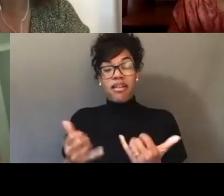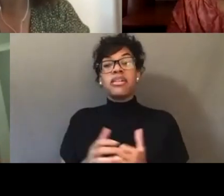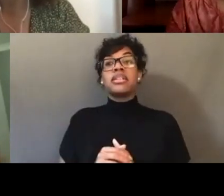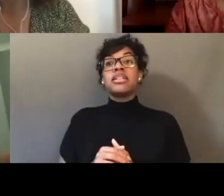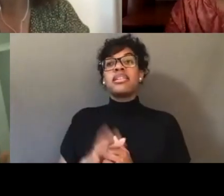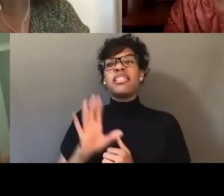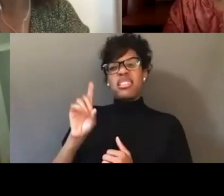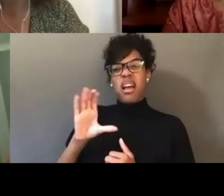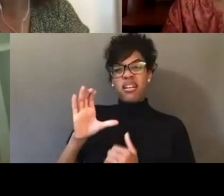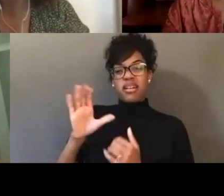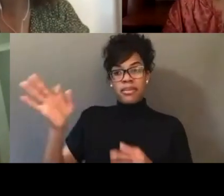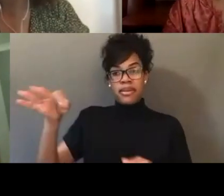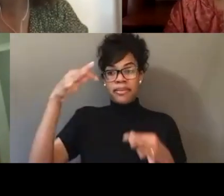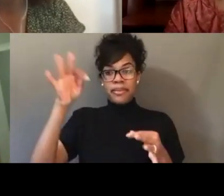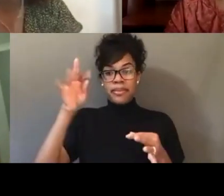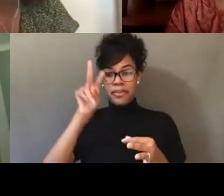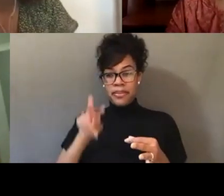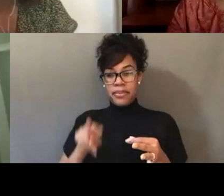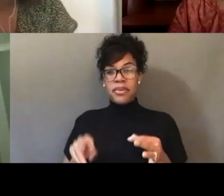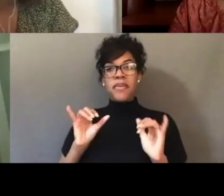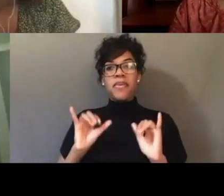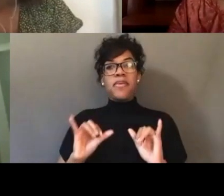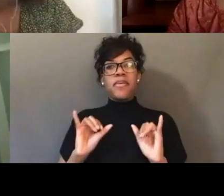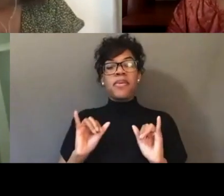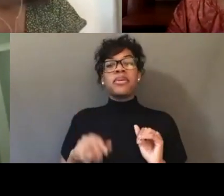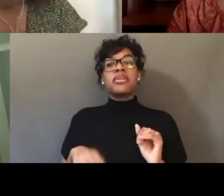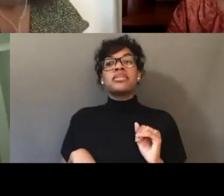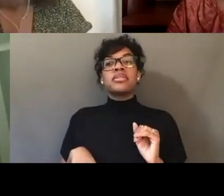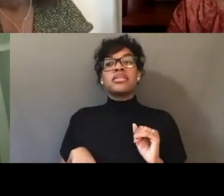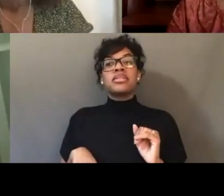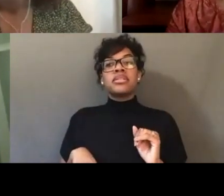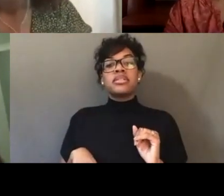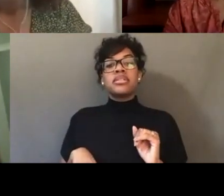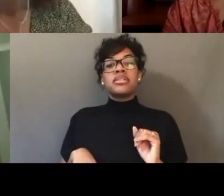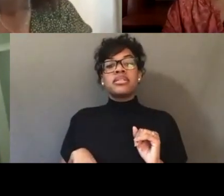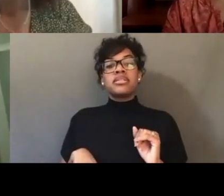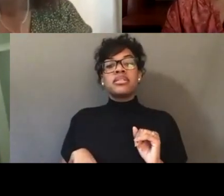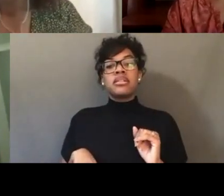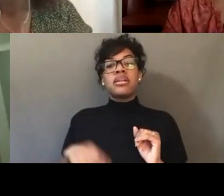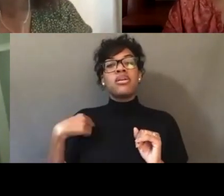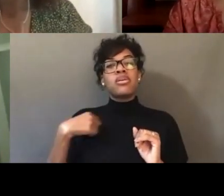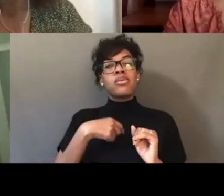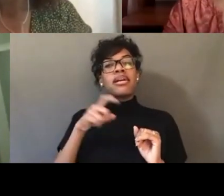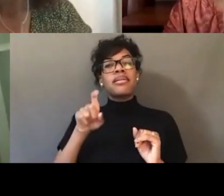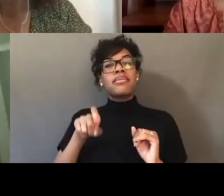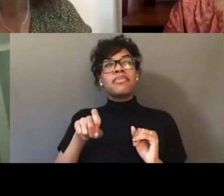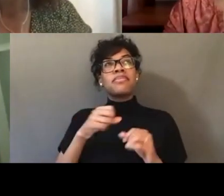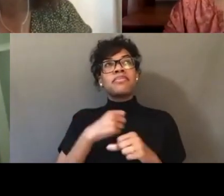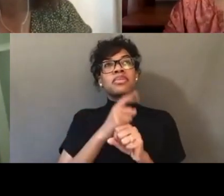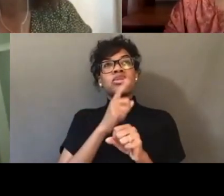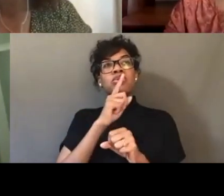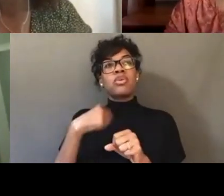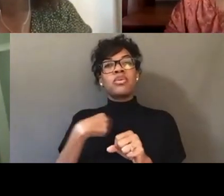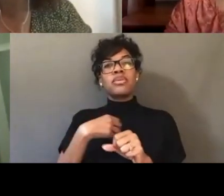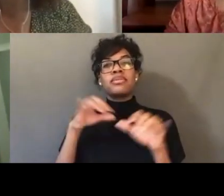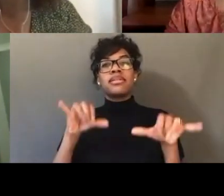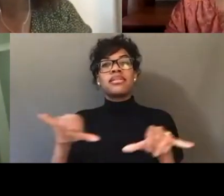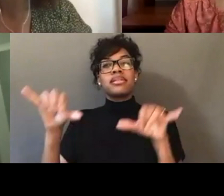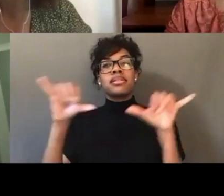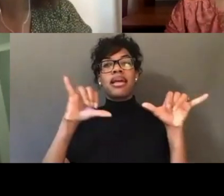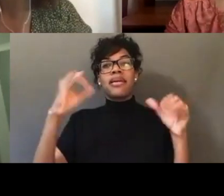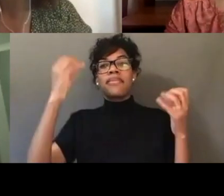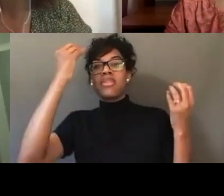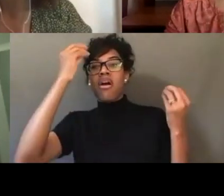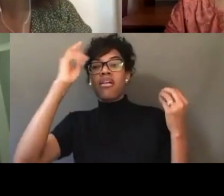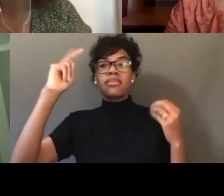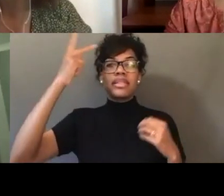will, that we were like on the same page politically and philosophically. So a lot of us come to this work